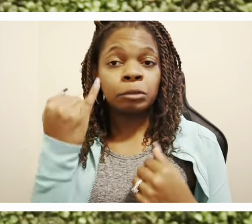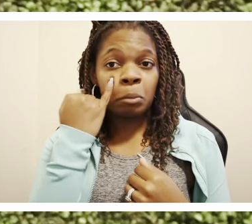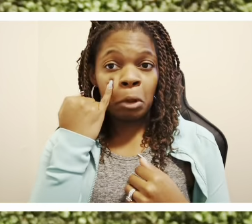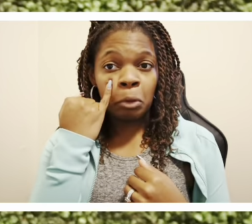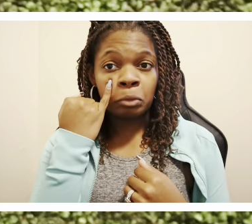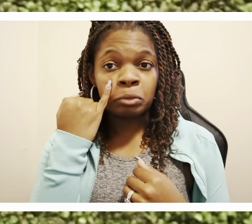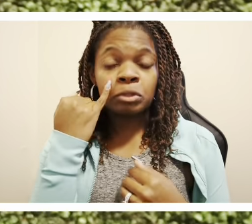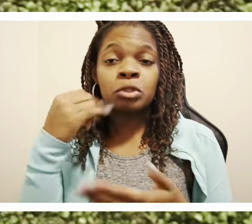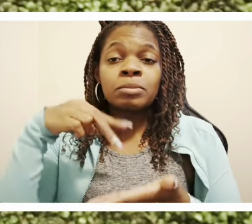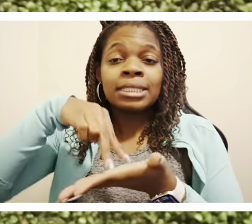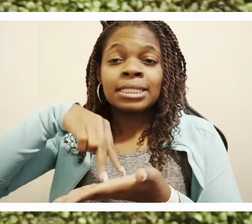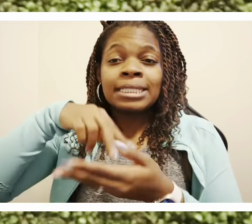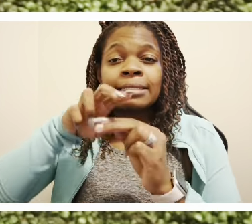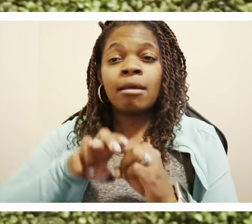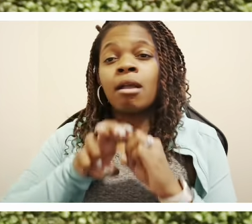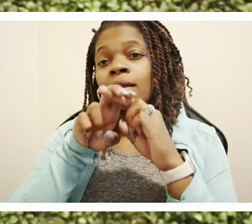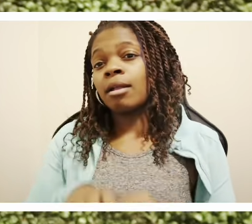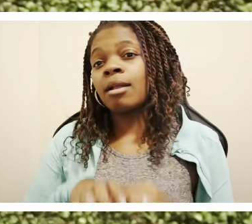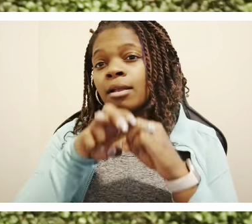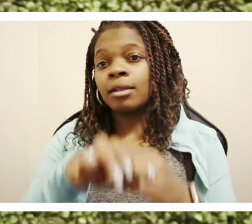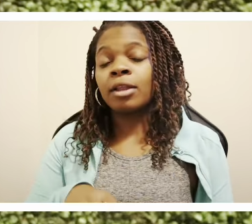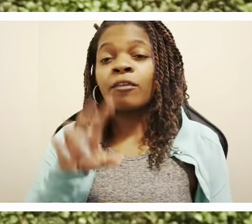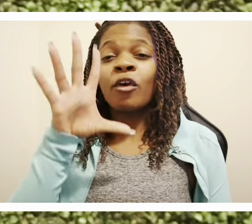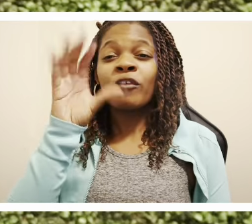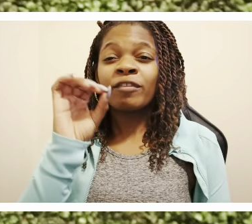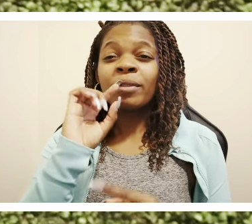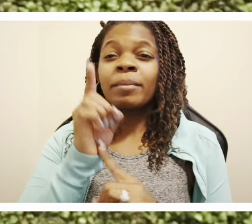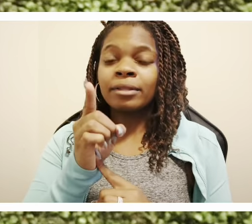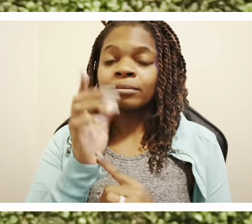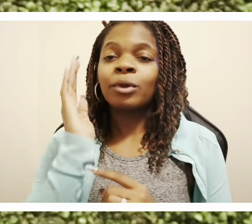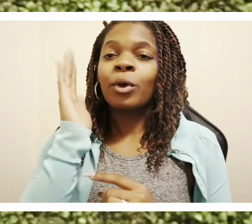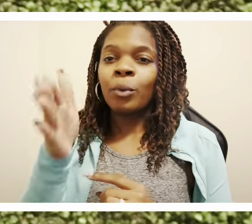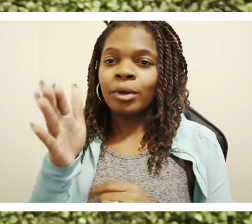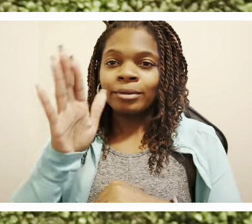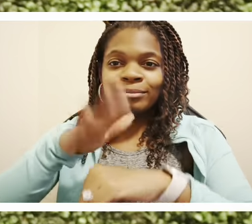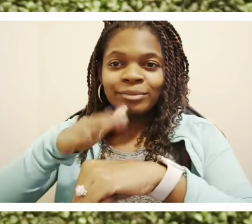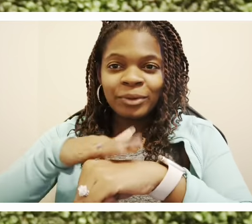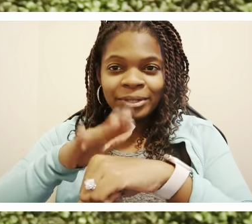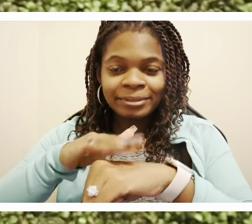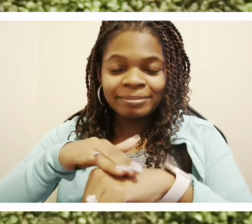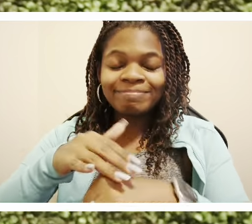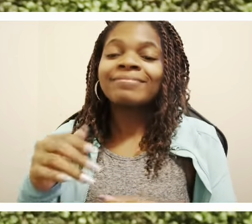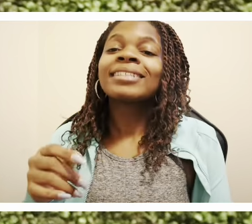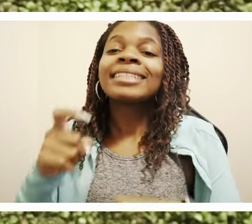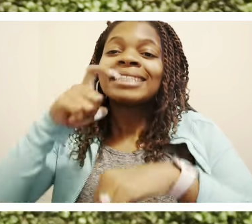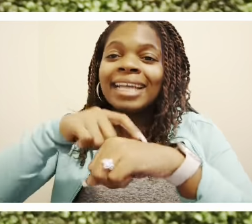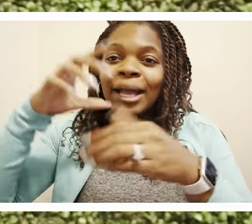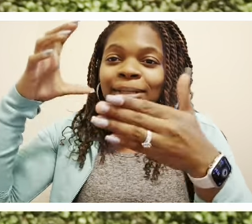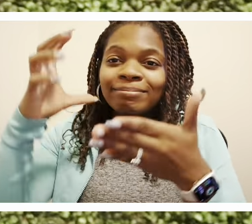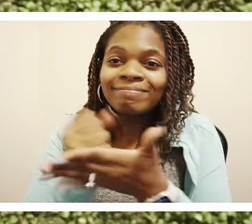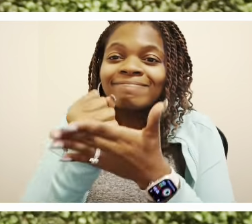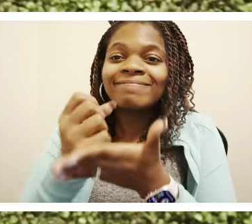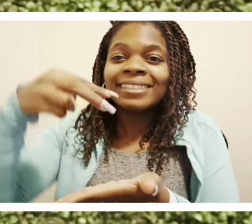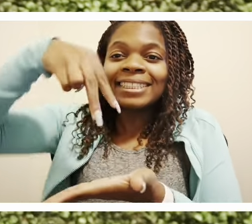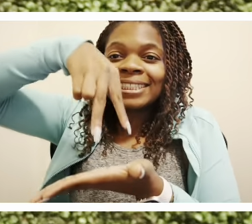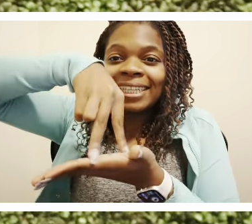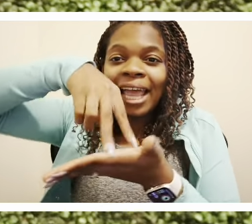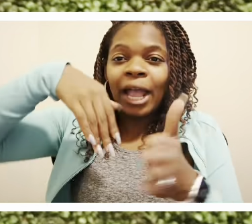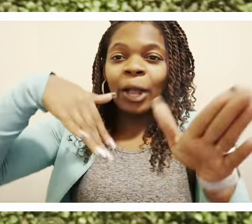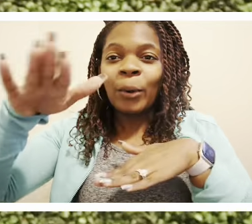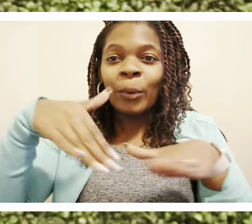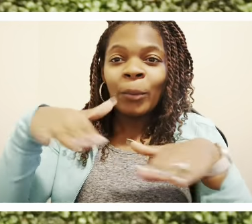like 150 or 250. At that 50-minute mark, it'll let you know. And the Fitbit is the same thing. It won't say time to stand, but it'll